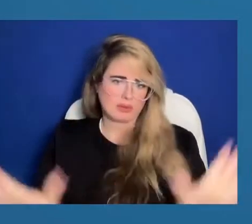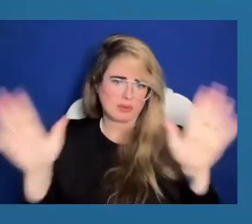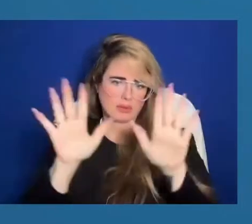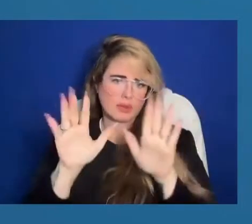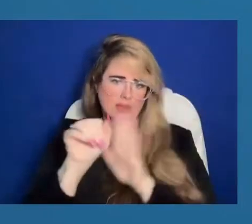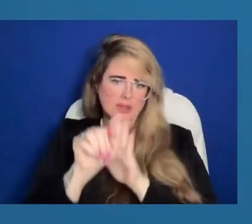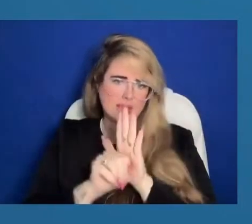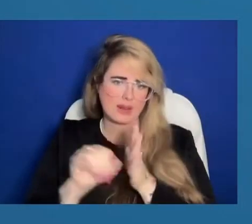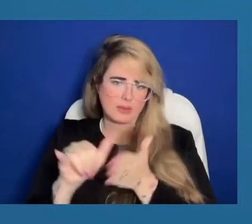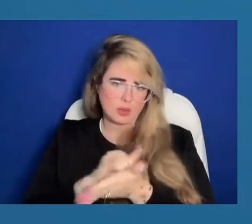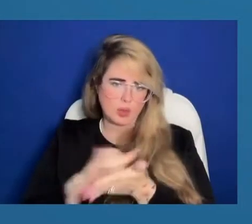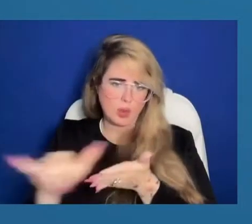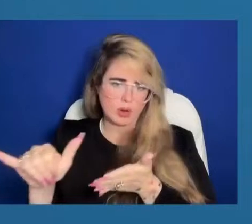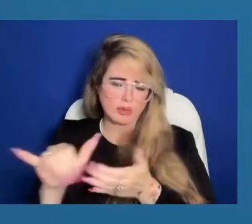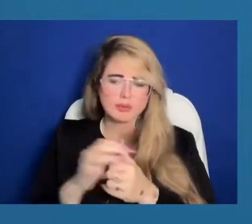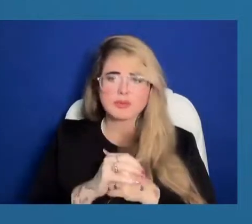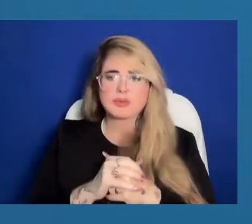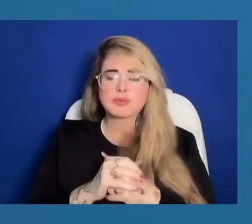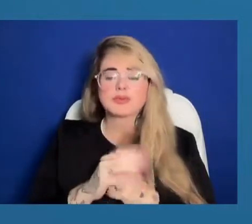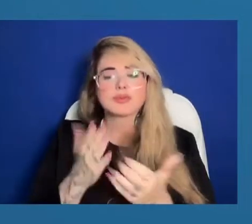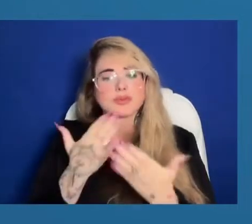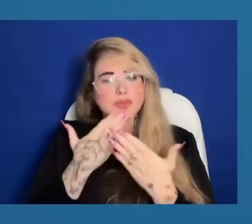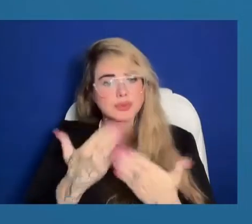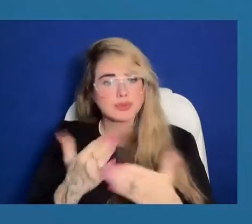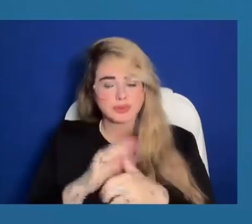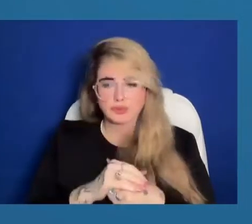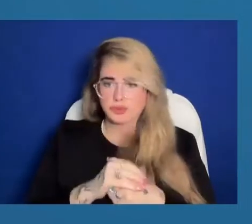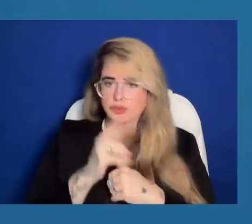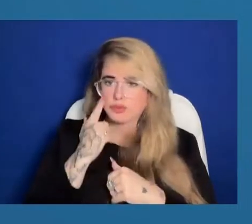New York. So thank you. And